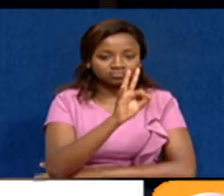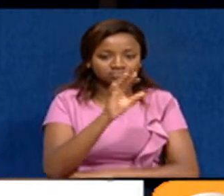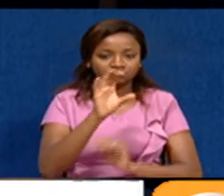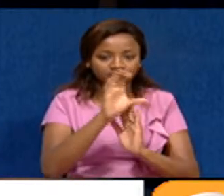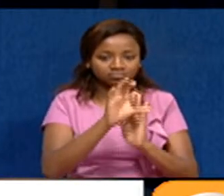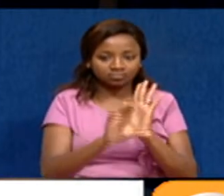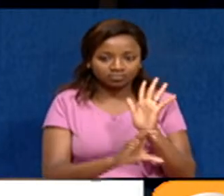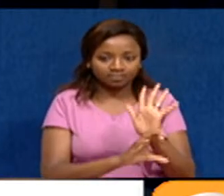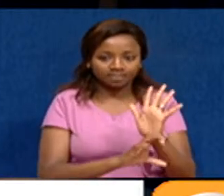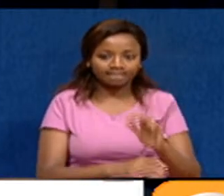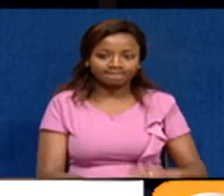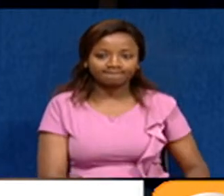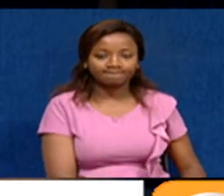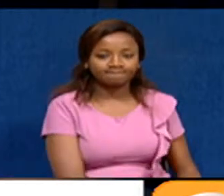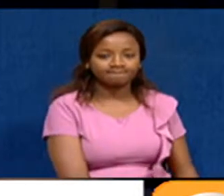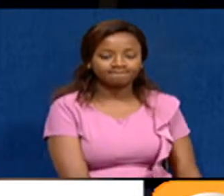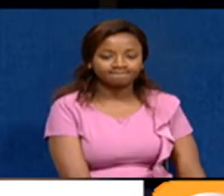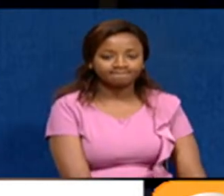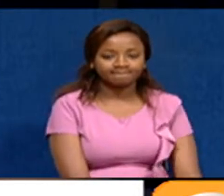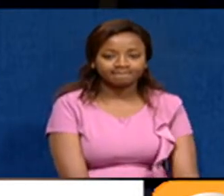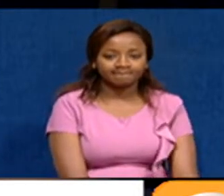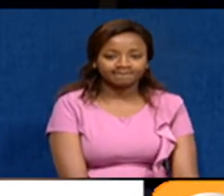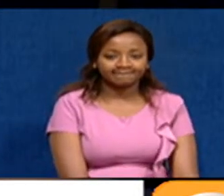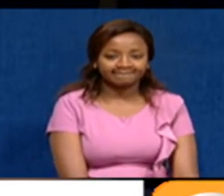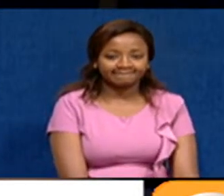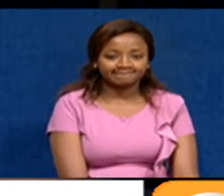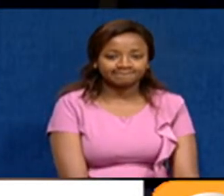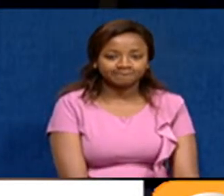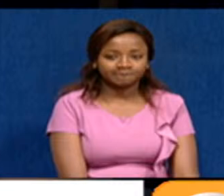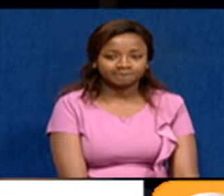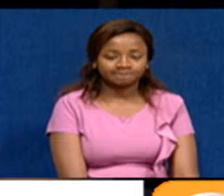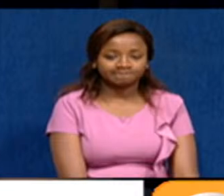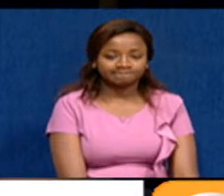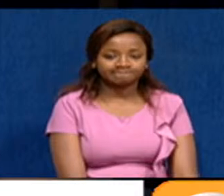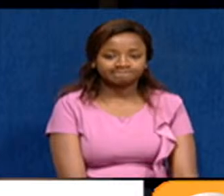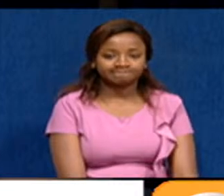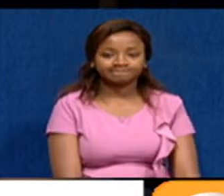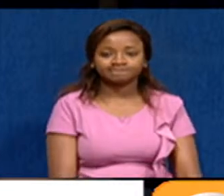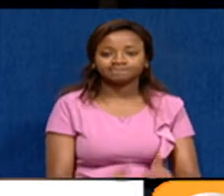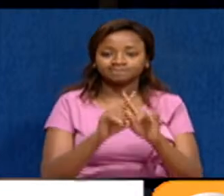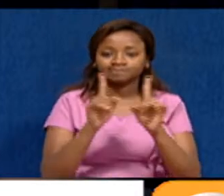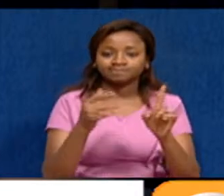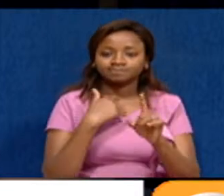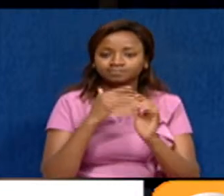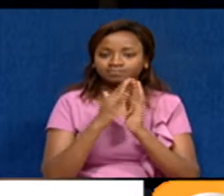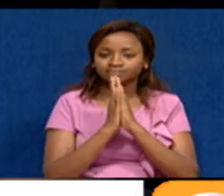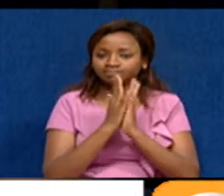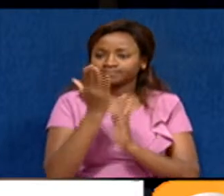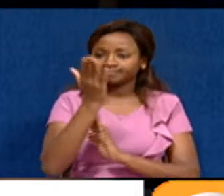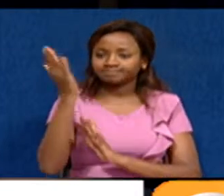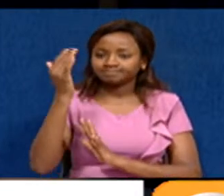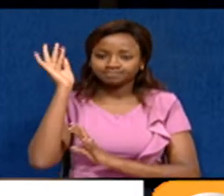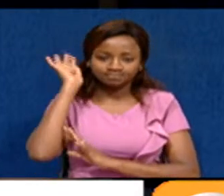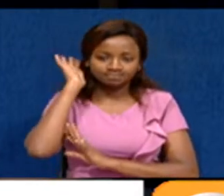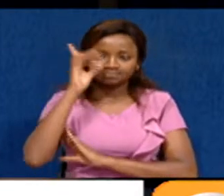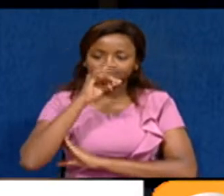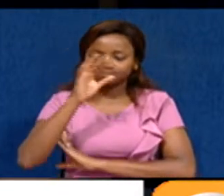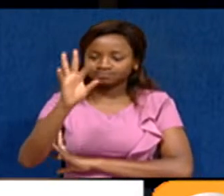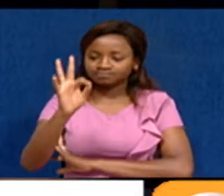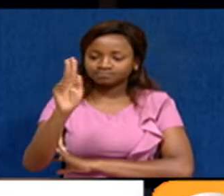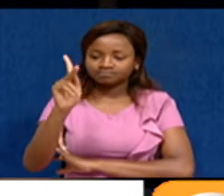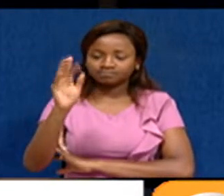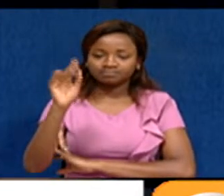constitution. Now, there has been a misconception that Football Kenya Federation was disbanded.